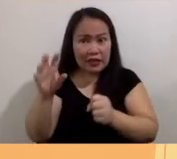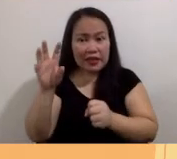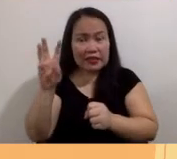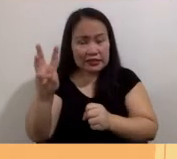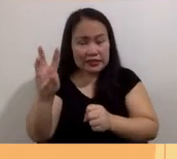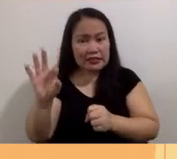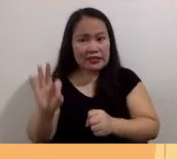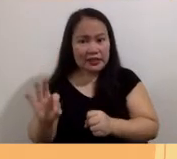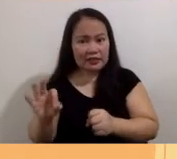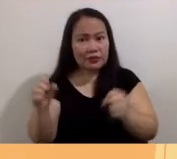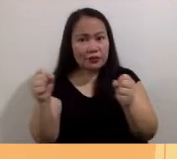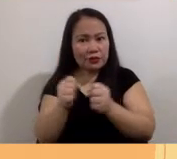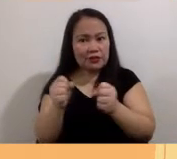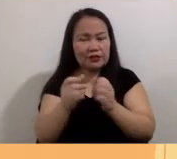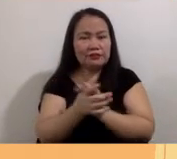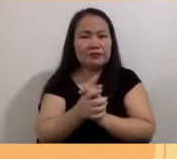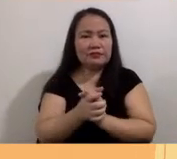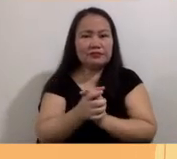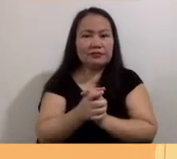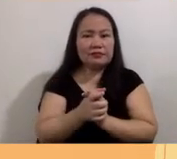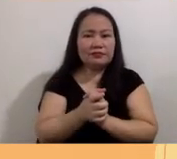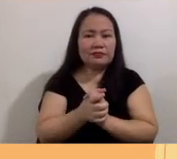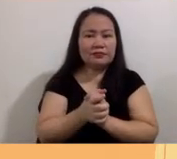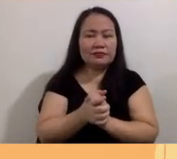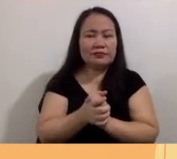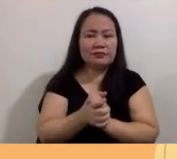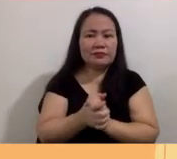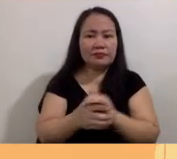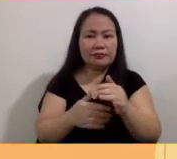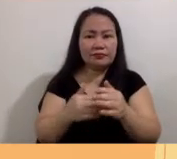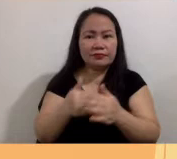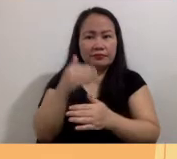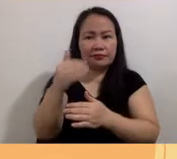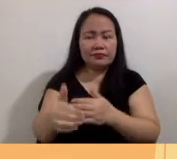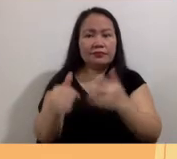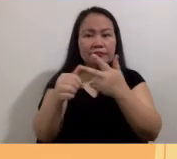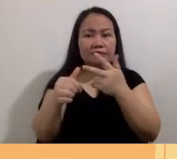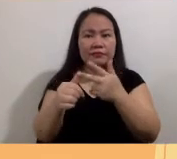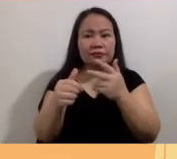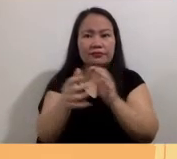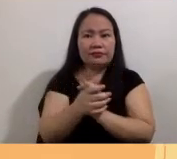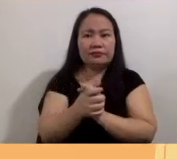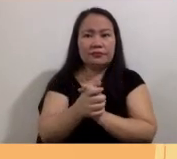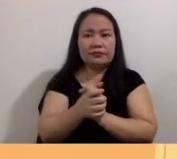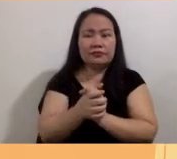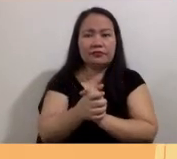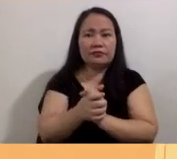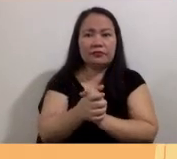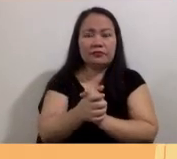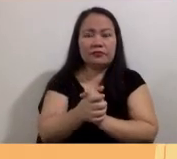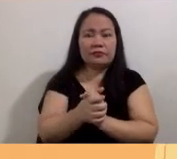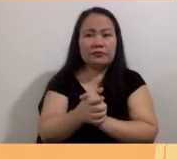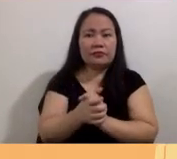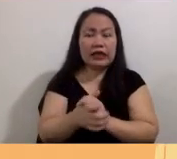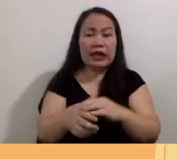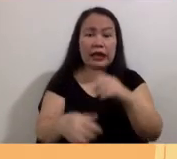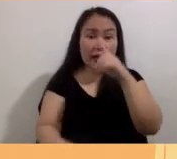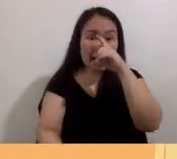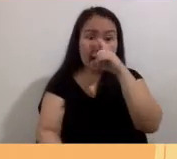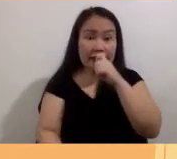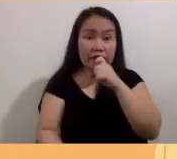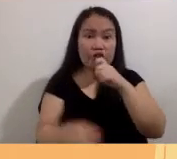2/3. So that is correct. Alright, let's have the third one. Let's have the